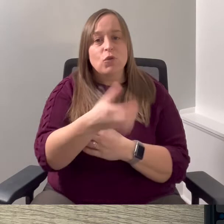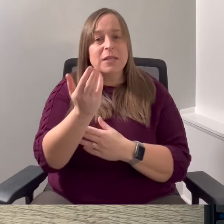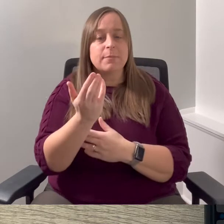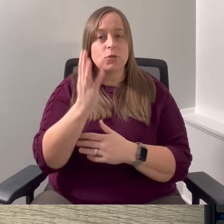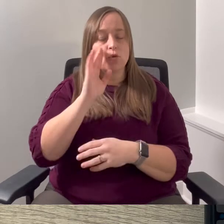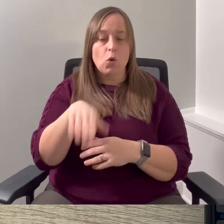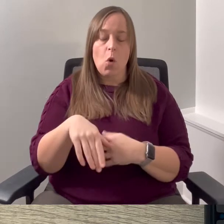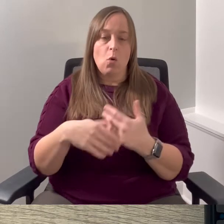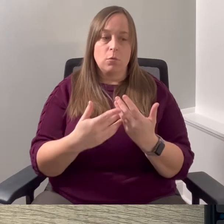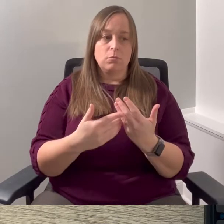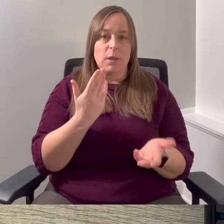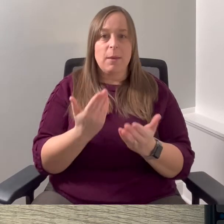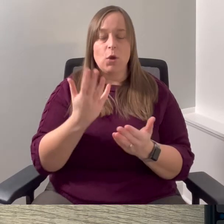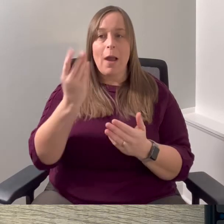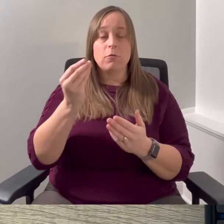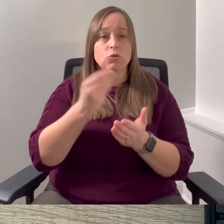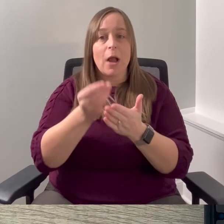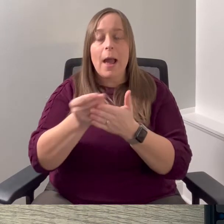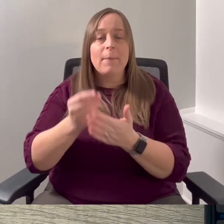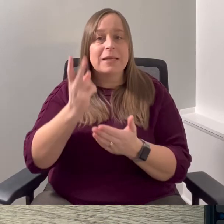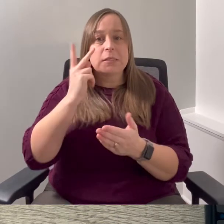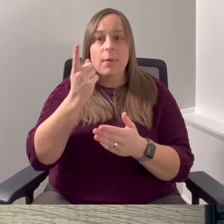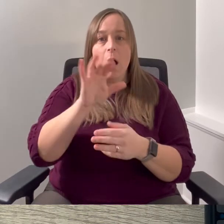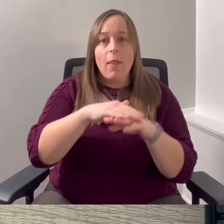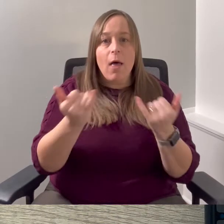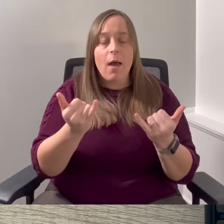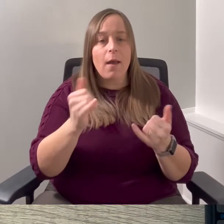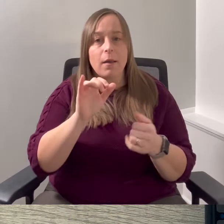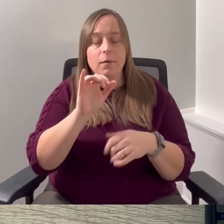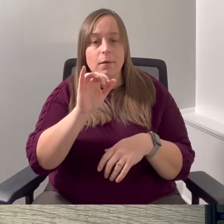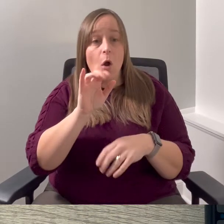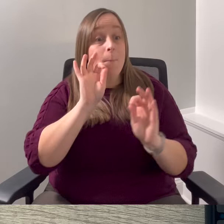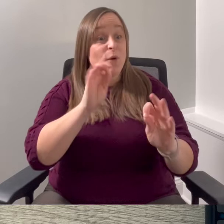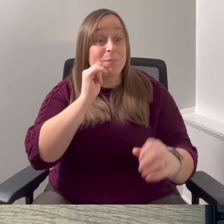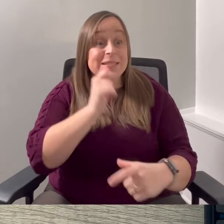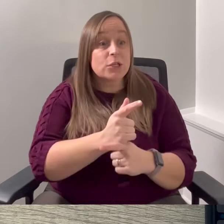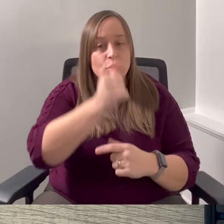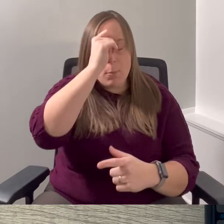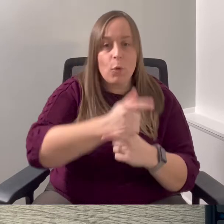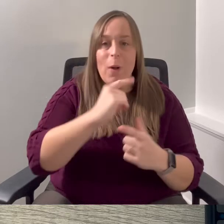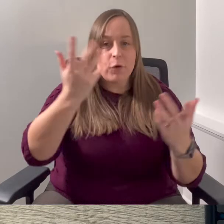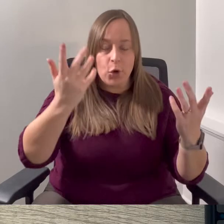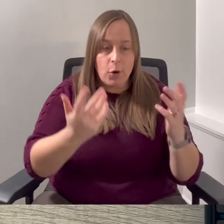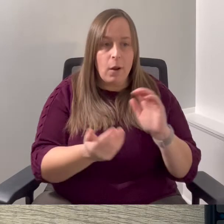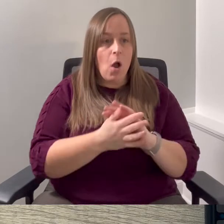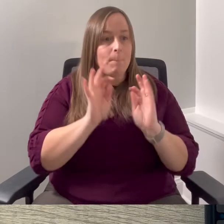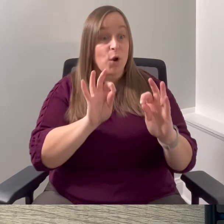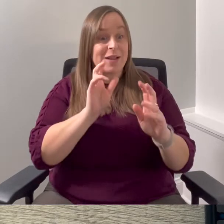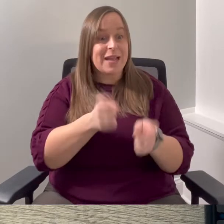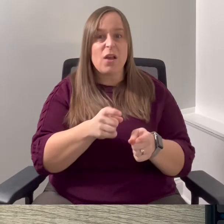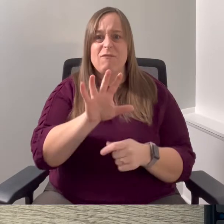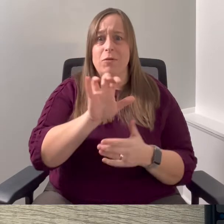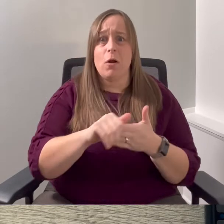go out shopping or see something online on Amazon and say, that'd be perfect for my sister or brother or whomever. And it's $500. And you're like,